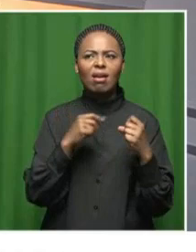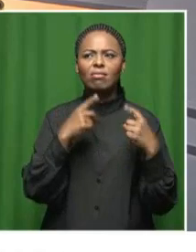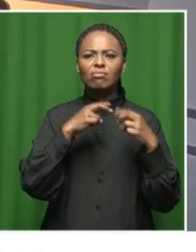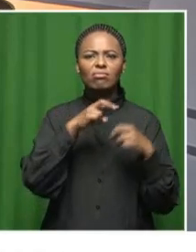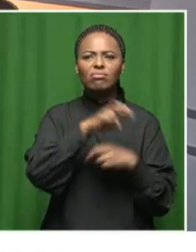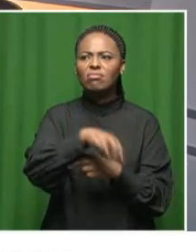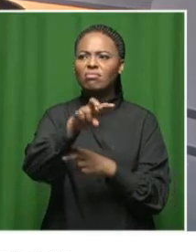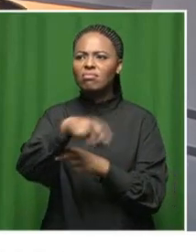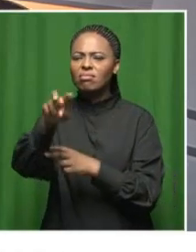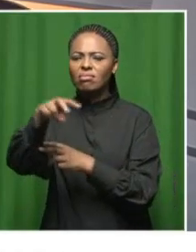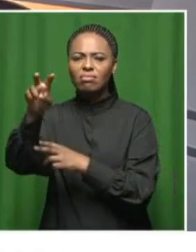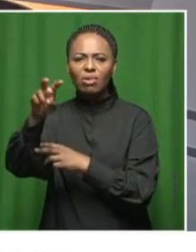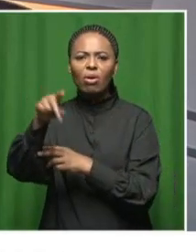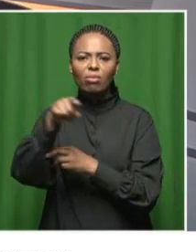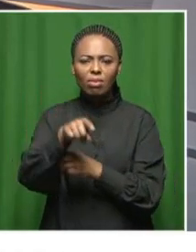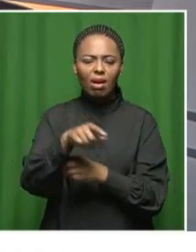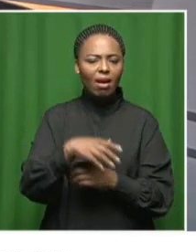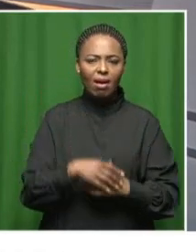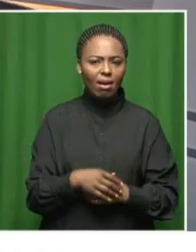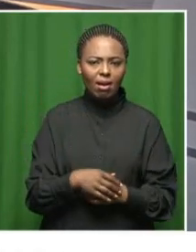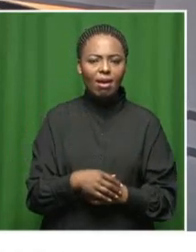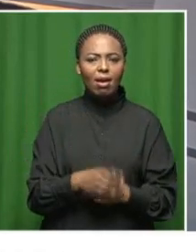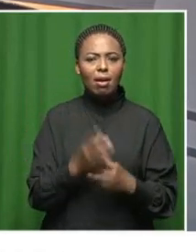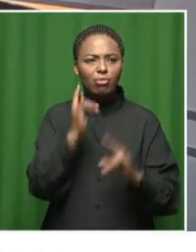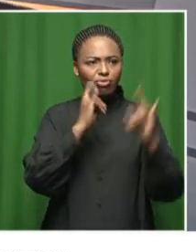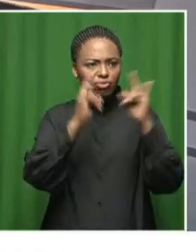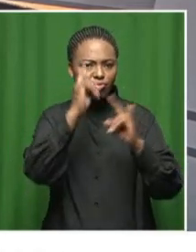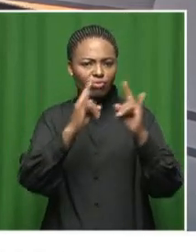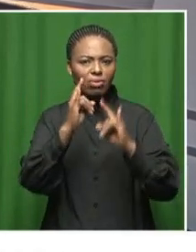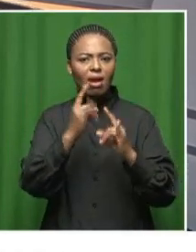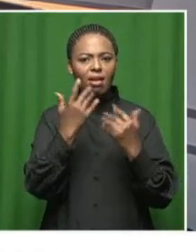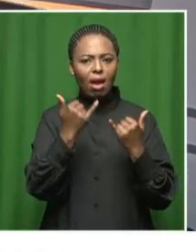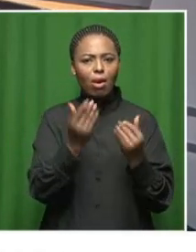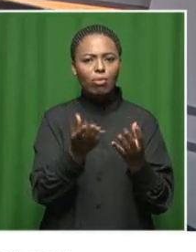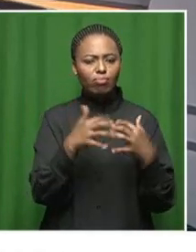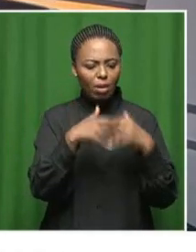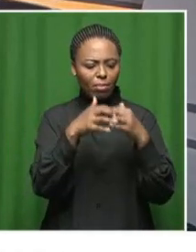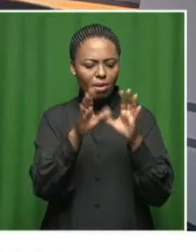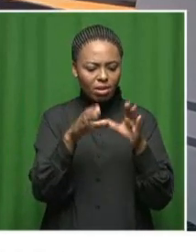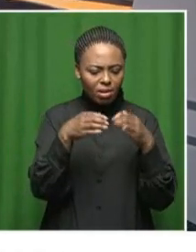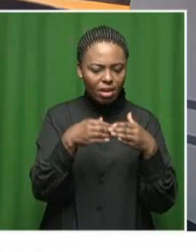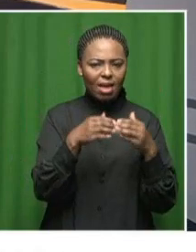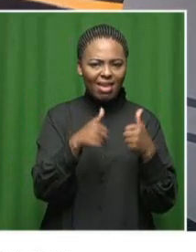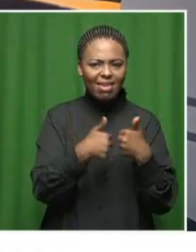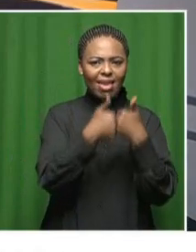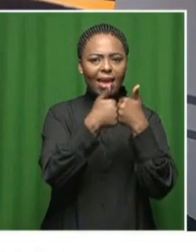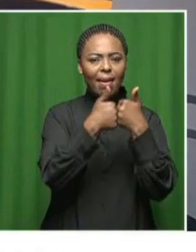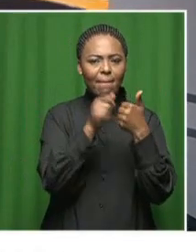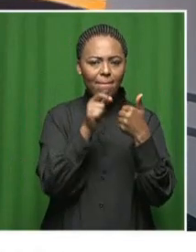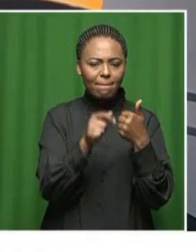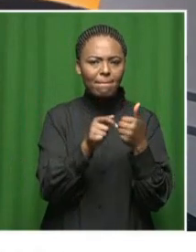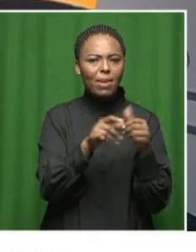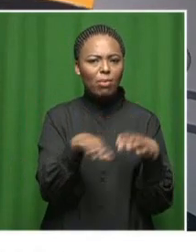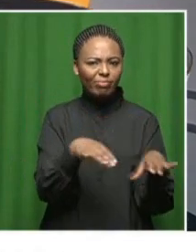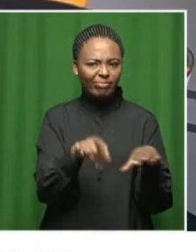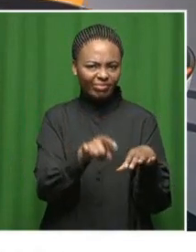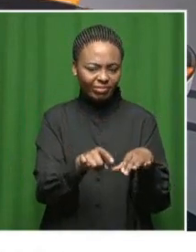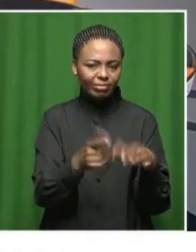townships and actually executed things which we call game jams, and also panel discussions around the subjects, which were the